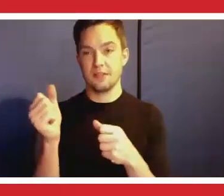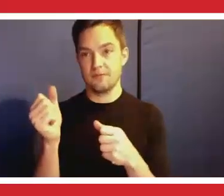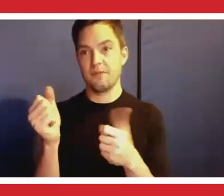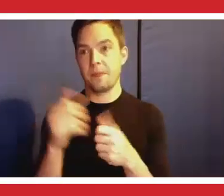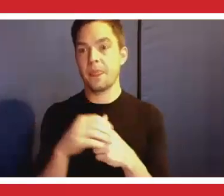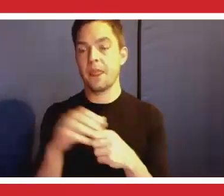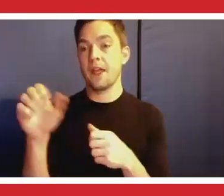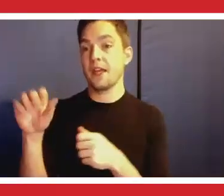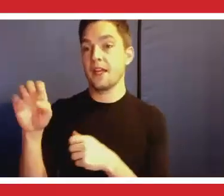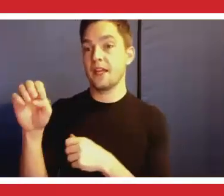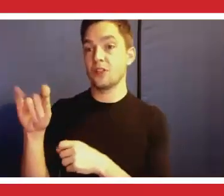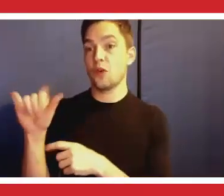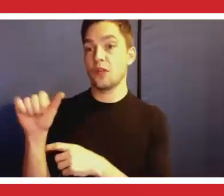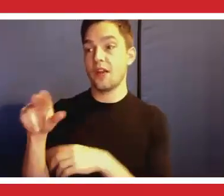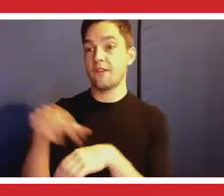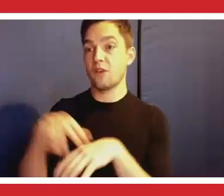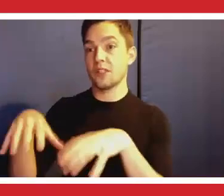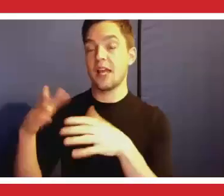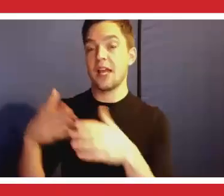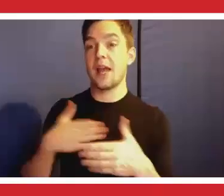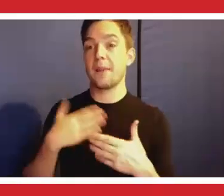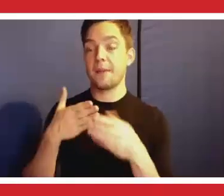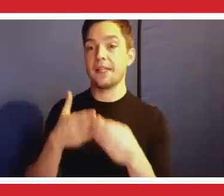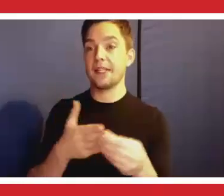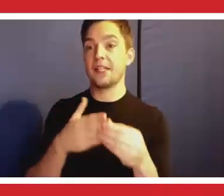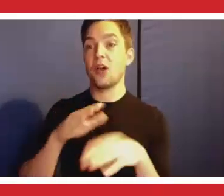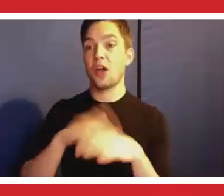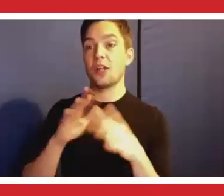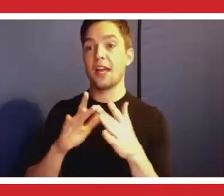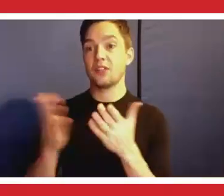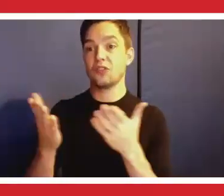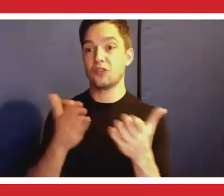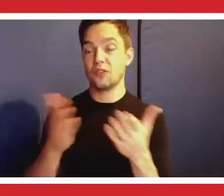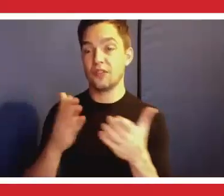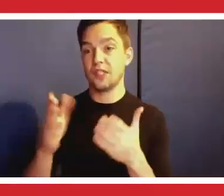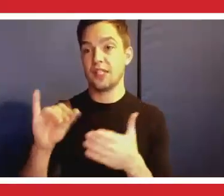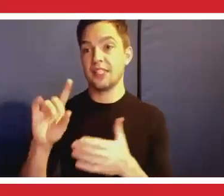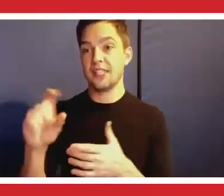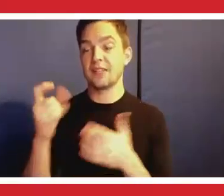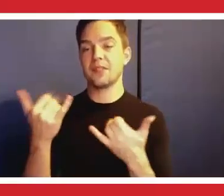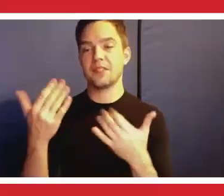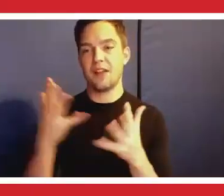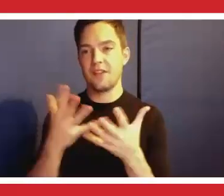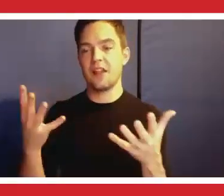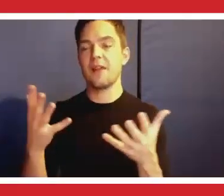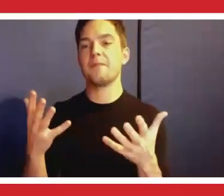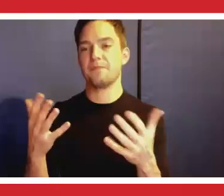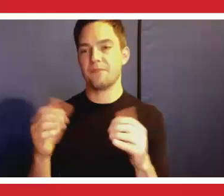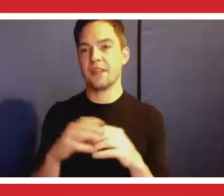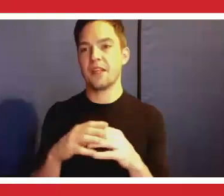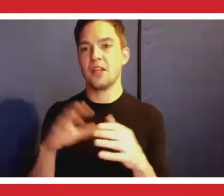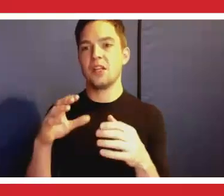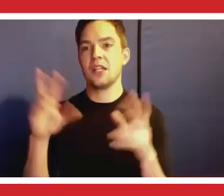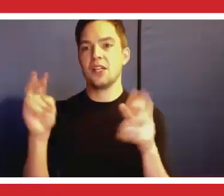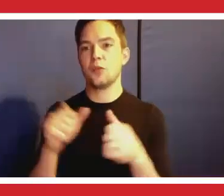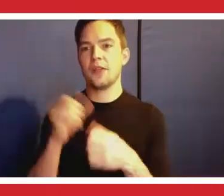happy to be leading the online service index, but we have quite a bit catching up to do with connectivity,